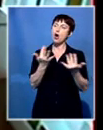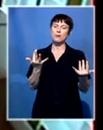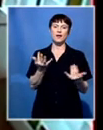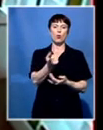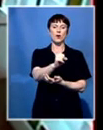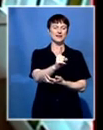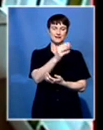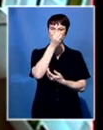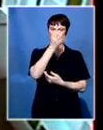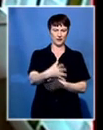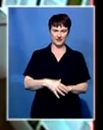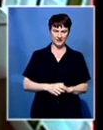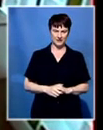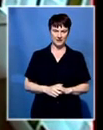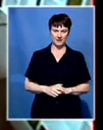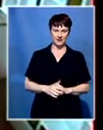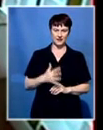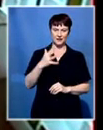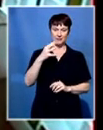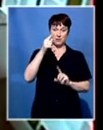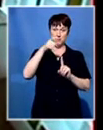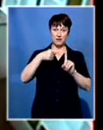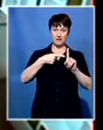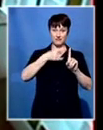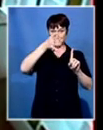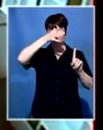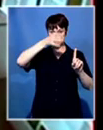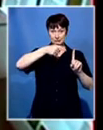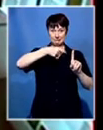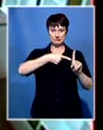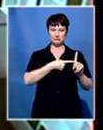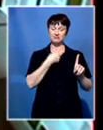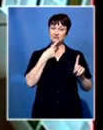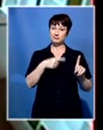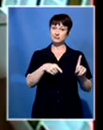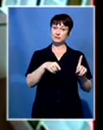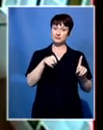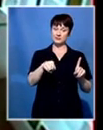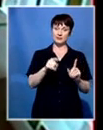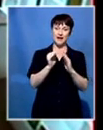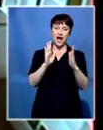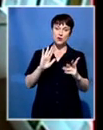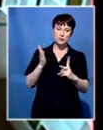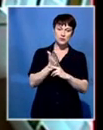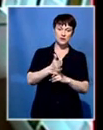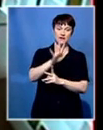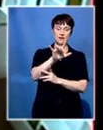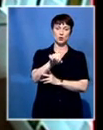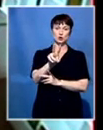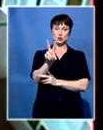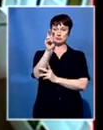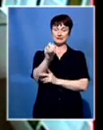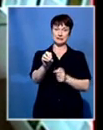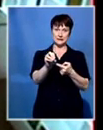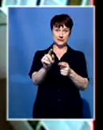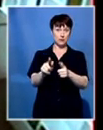number. Bird believes the 5.2% climb in house robberies is